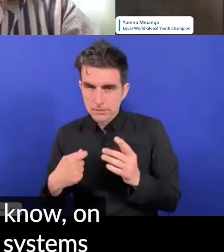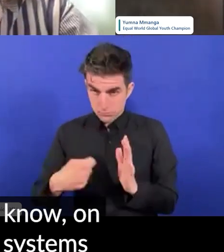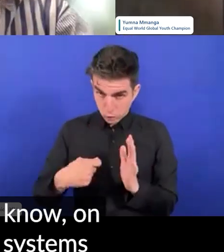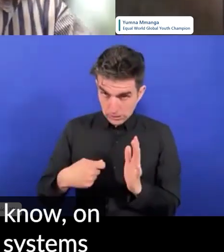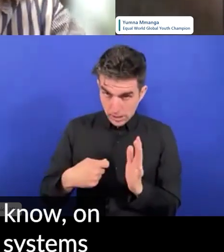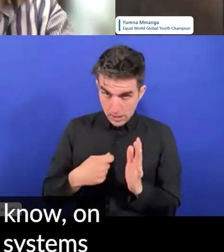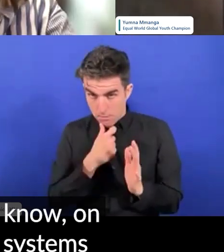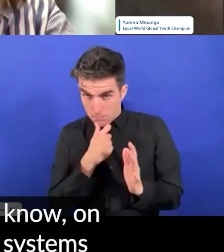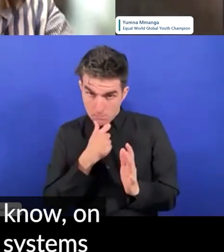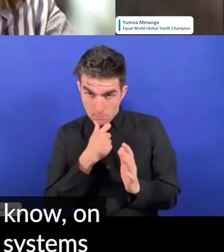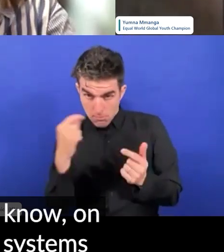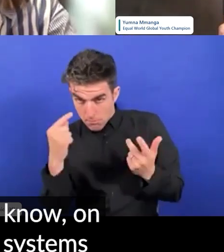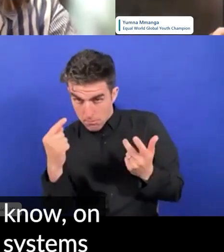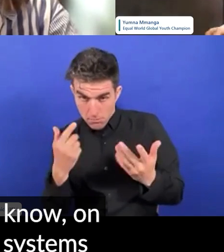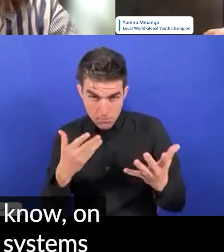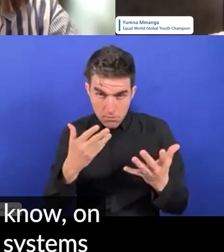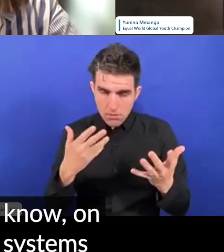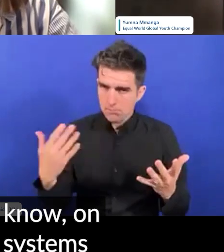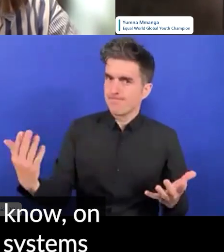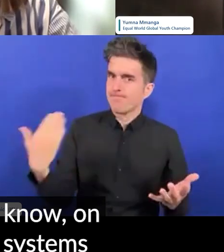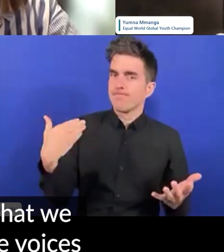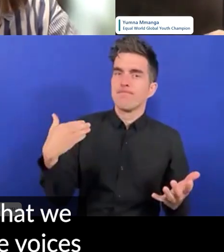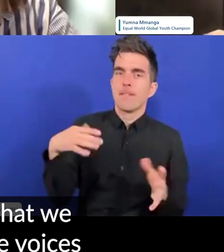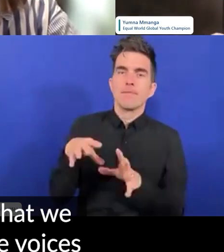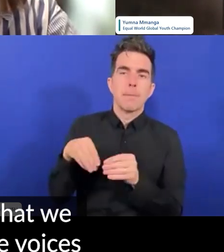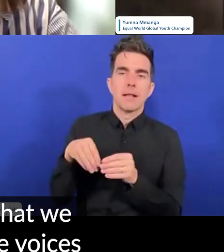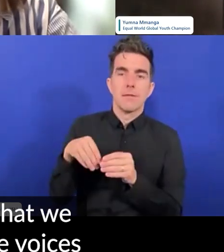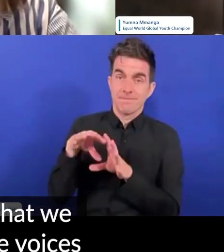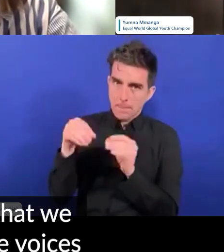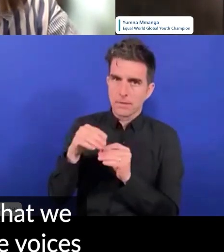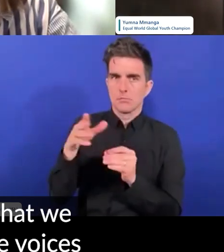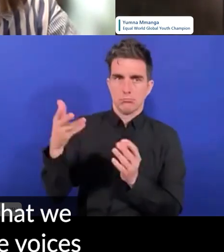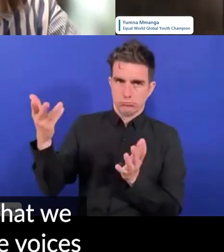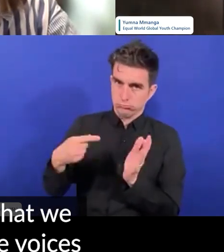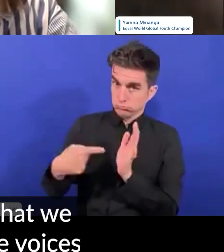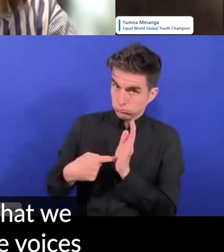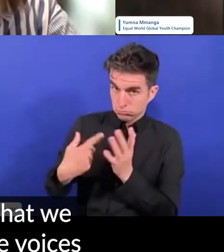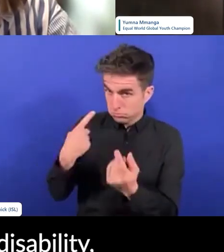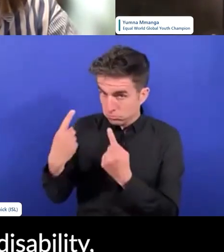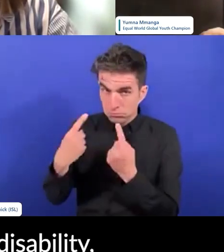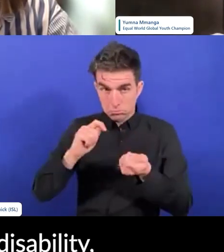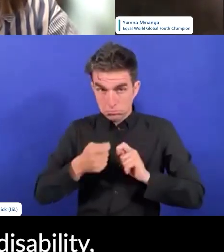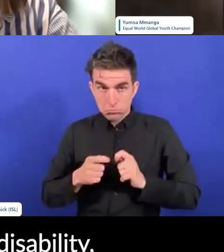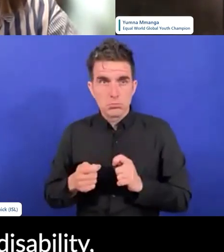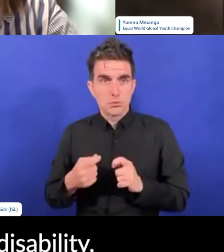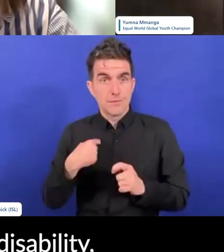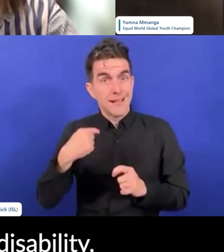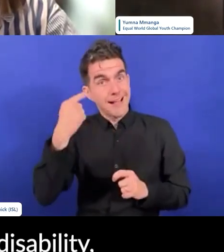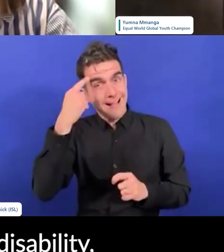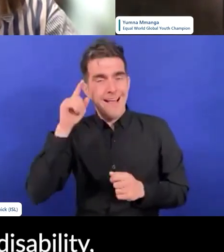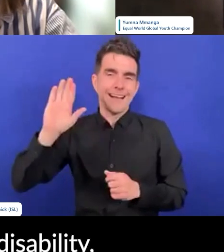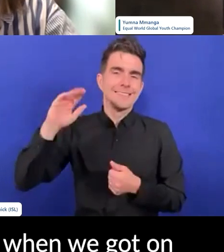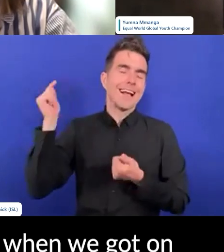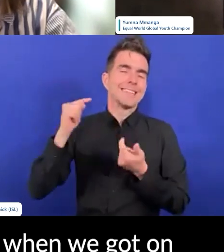We focused, on the educational systems and ensuring that we were having the voices of persons with